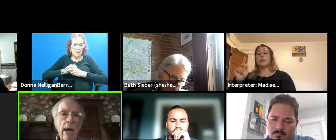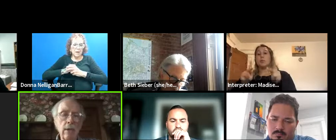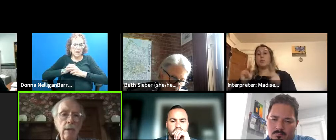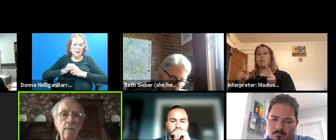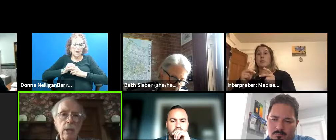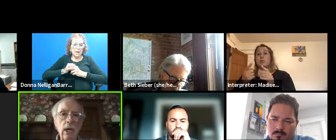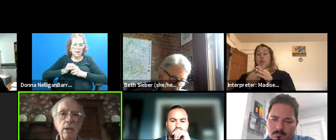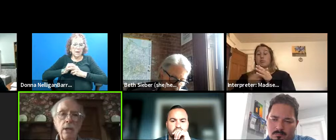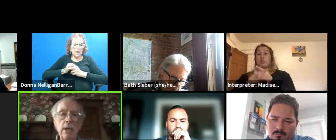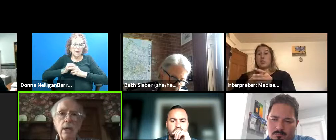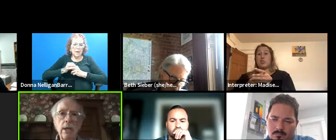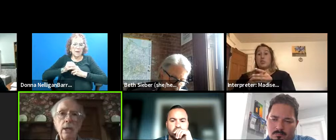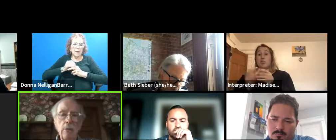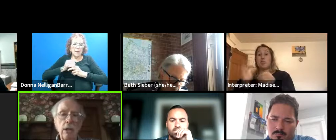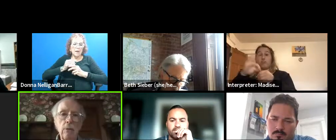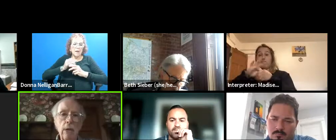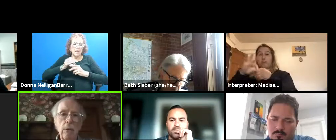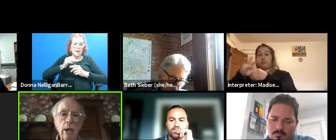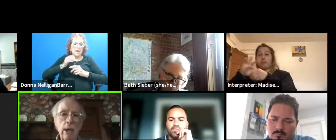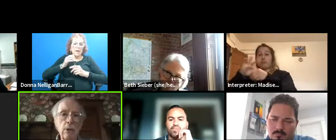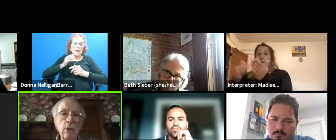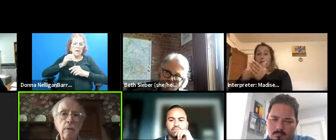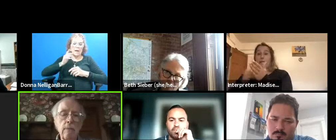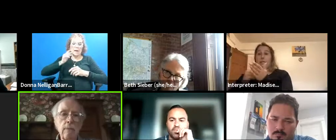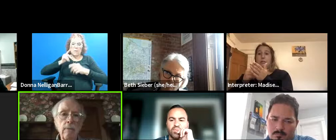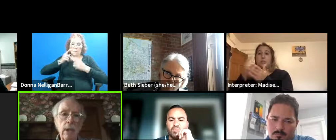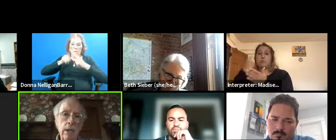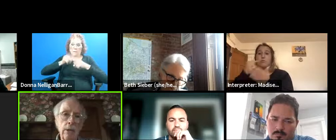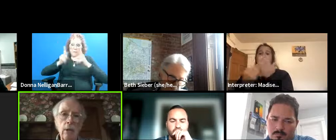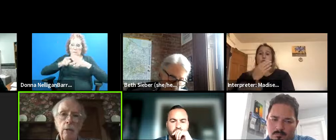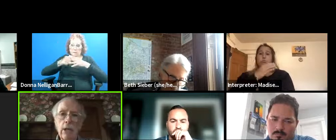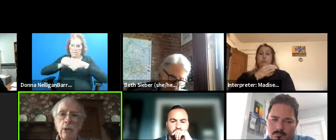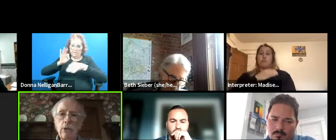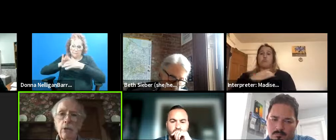no impact on the 2021